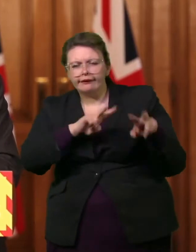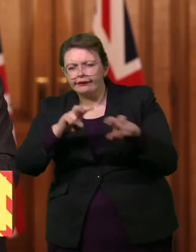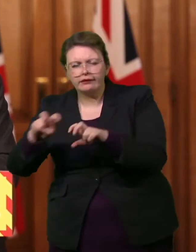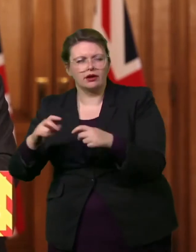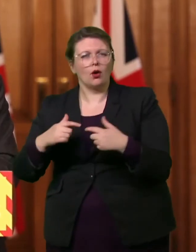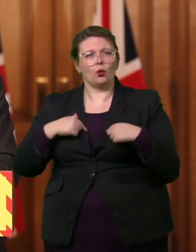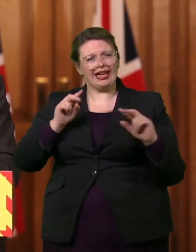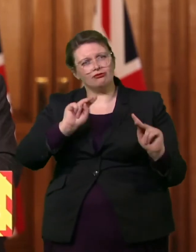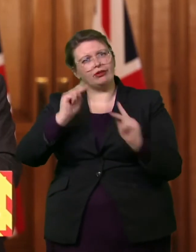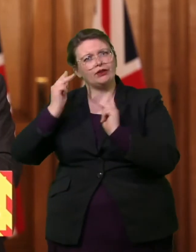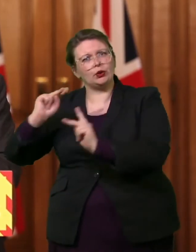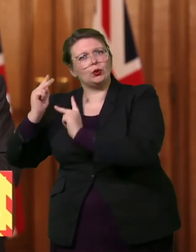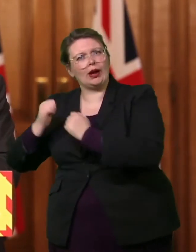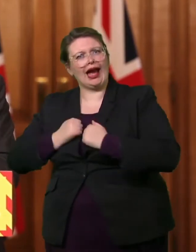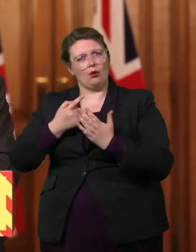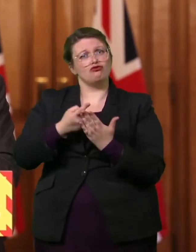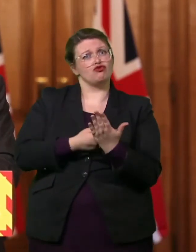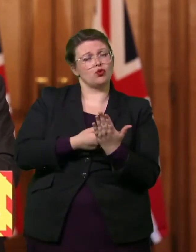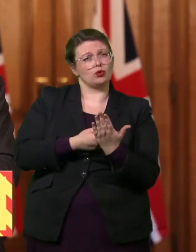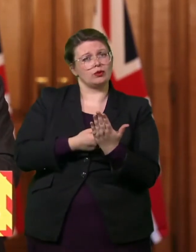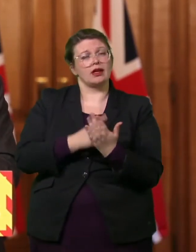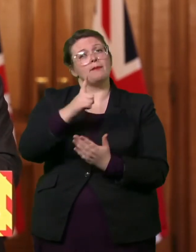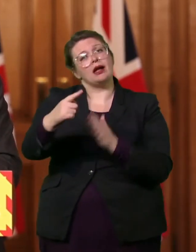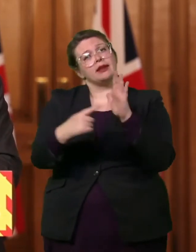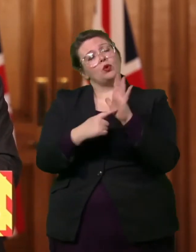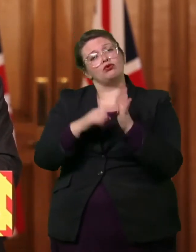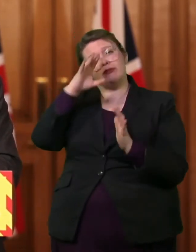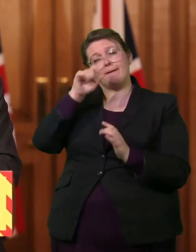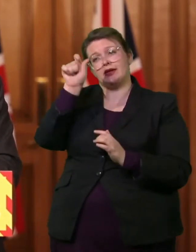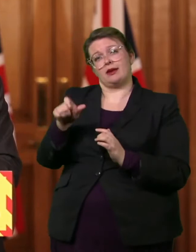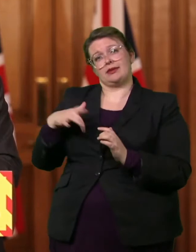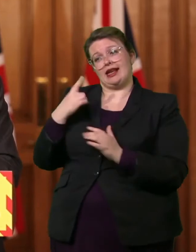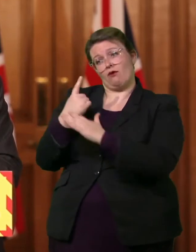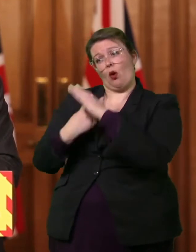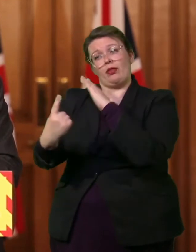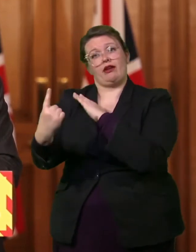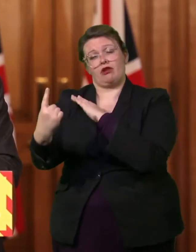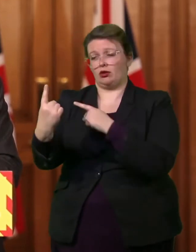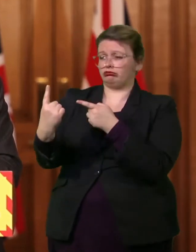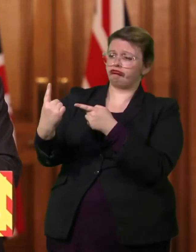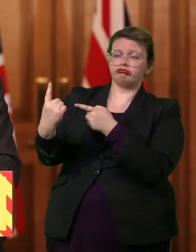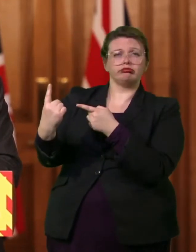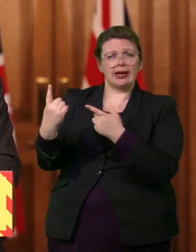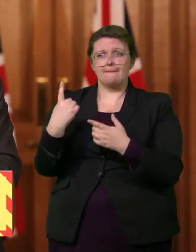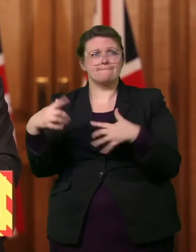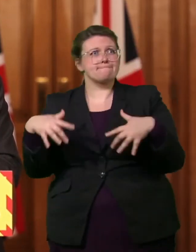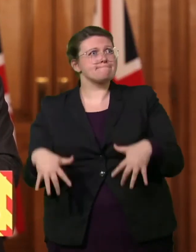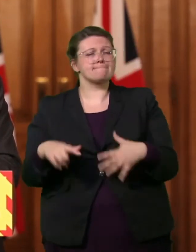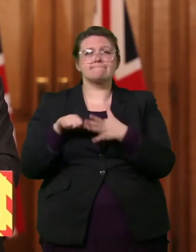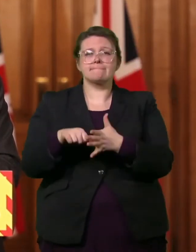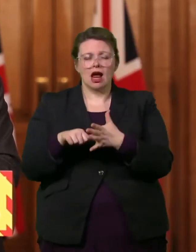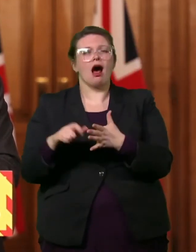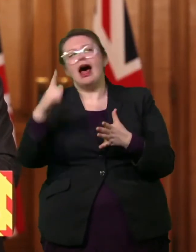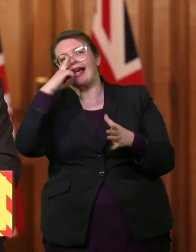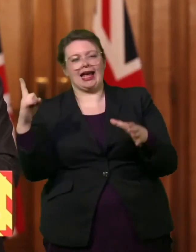living on their own can socialise, because we know just how difficult it is to live on your own if